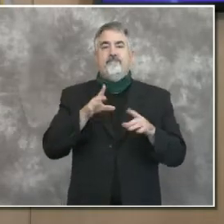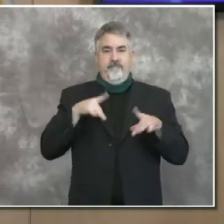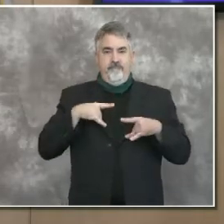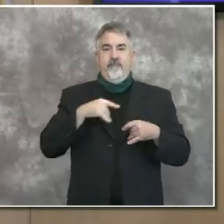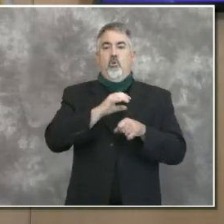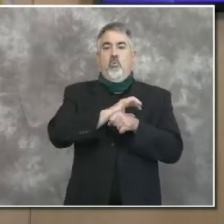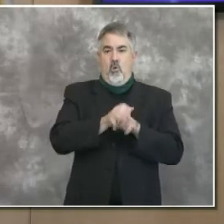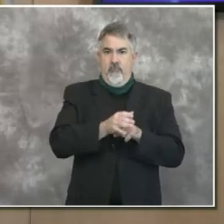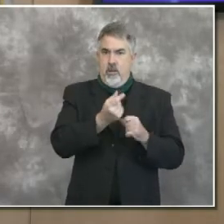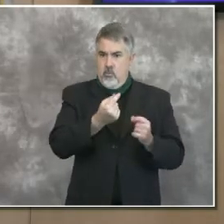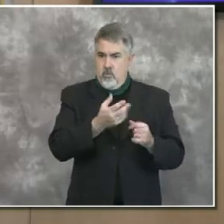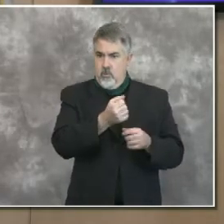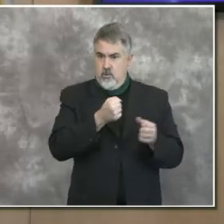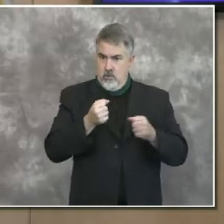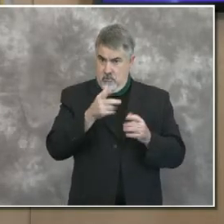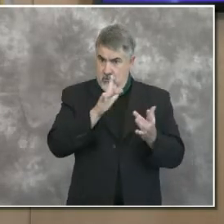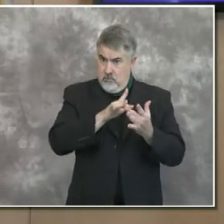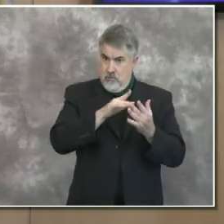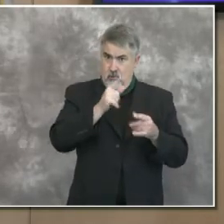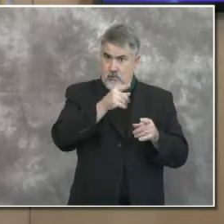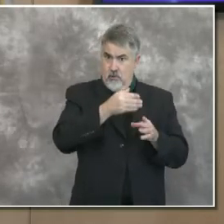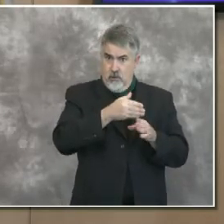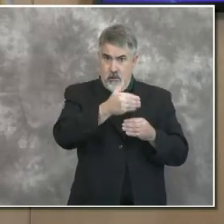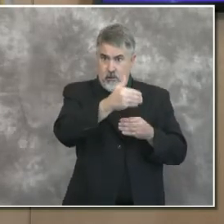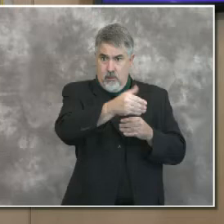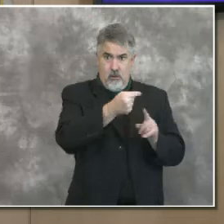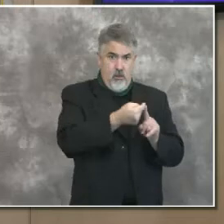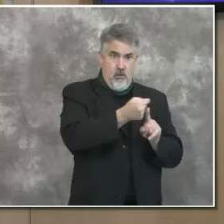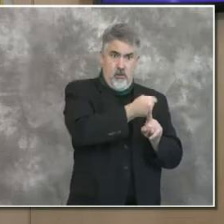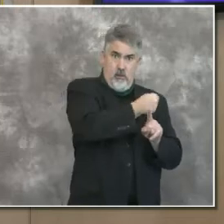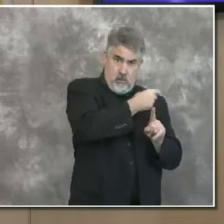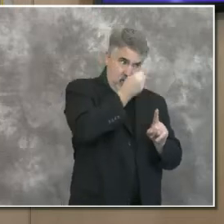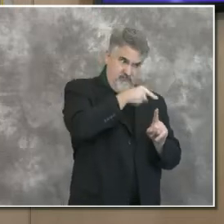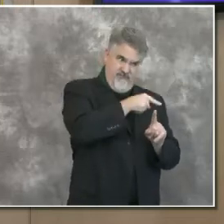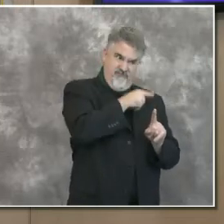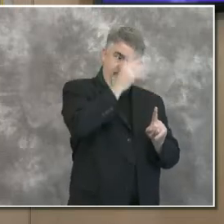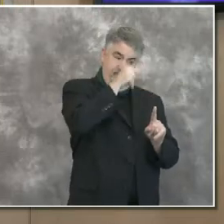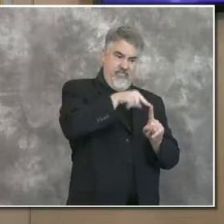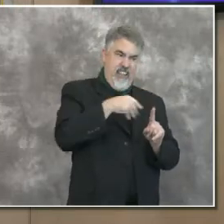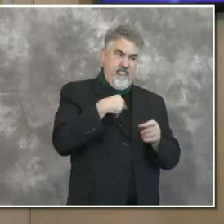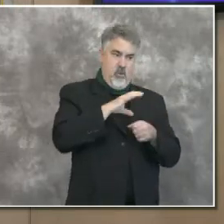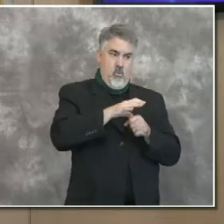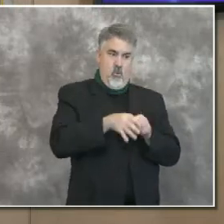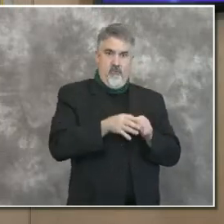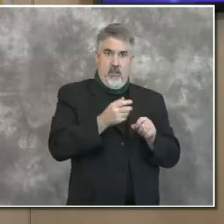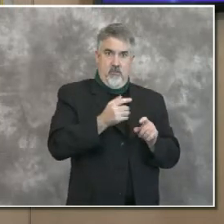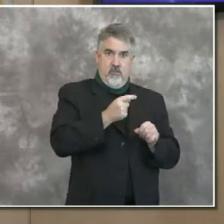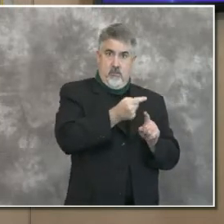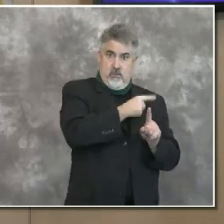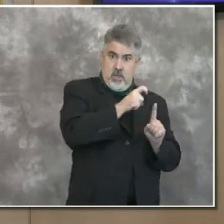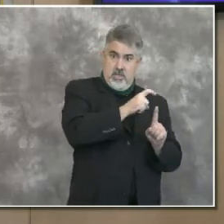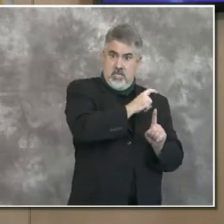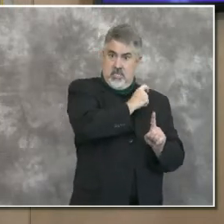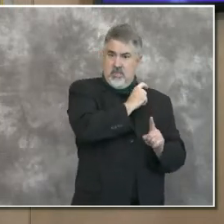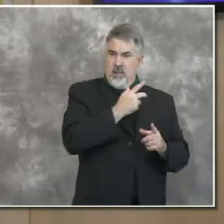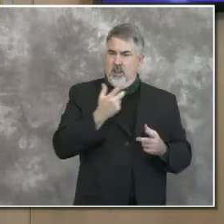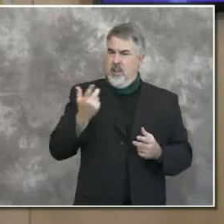sites as needed? And for folks who don't have a car and so can't go to these